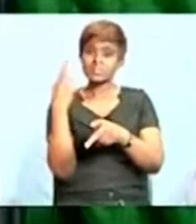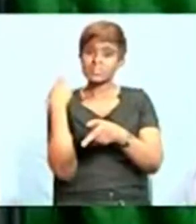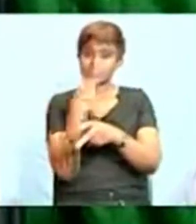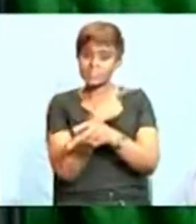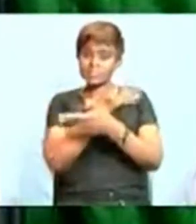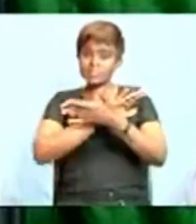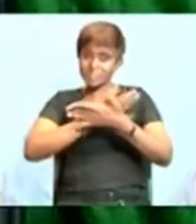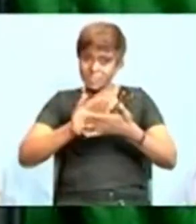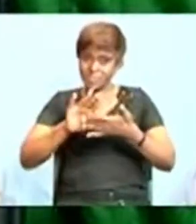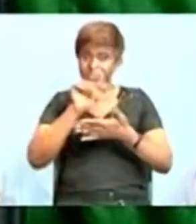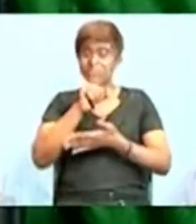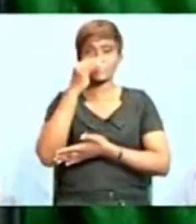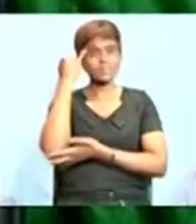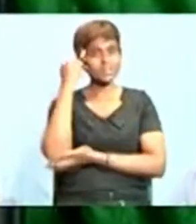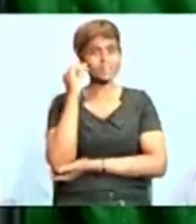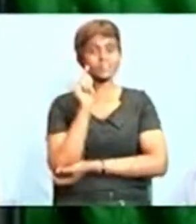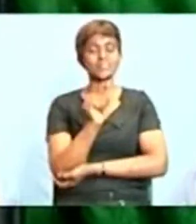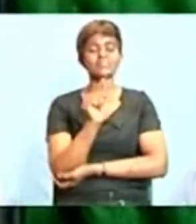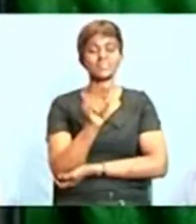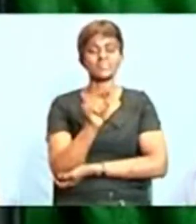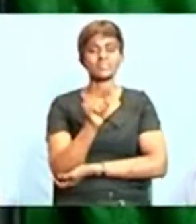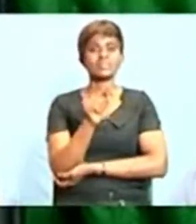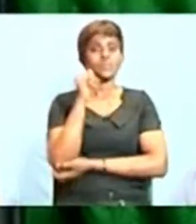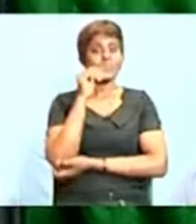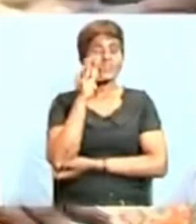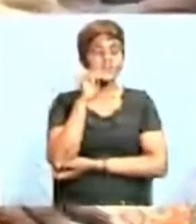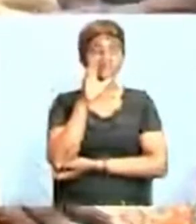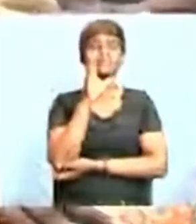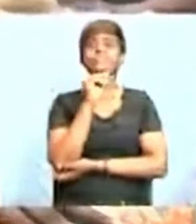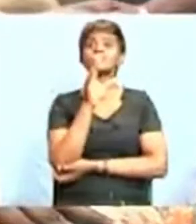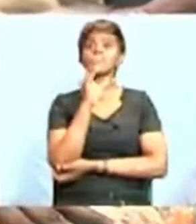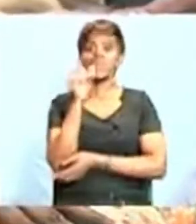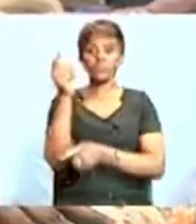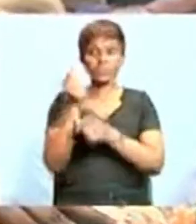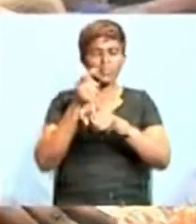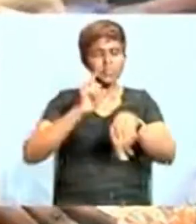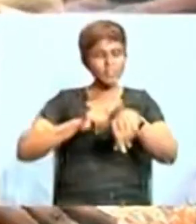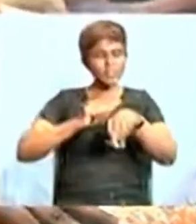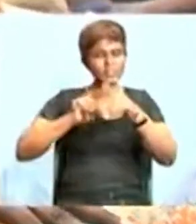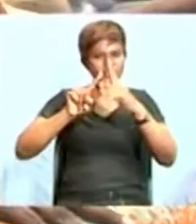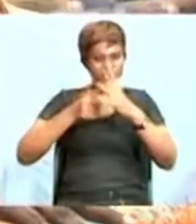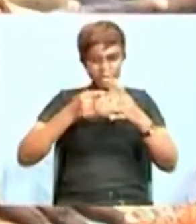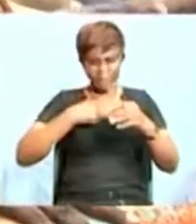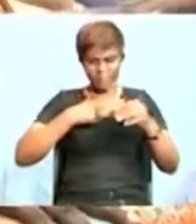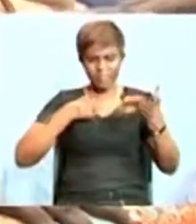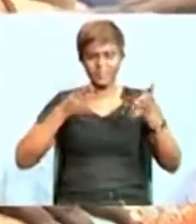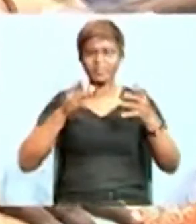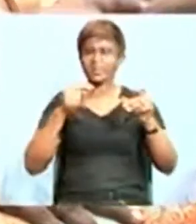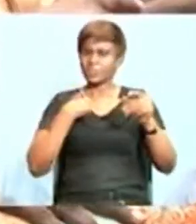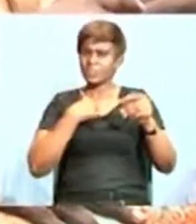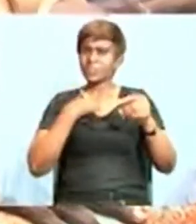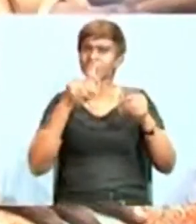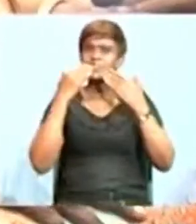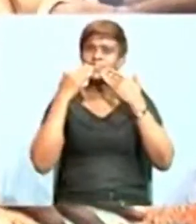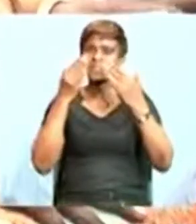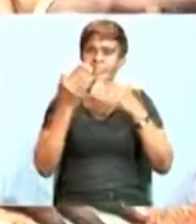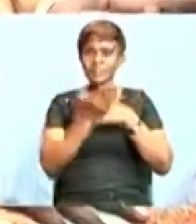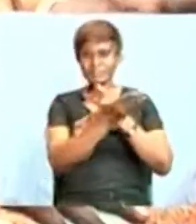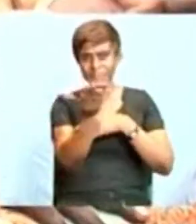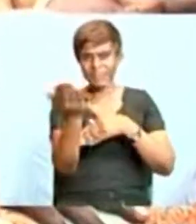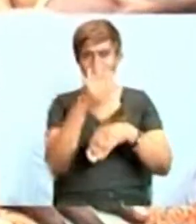Clean initiative. Ladies and gentlemen, from the outset, allow me to sincerely thank you